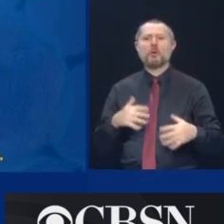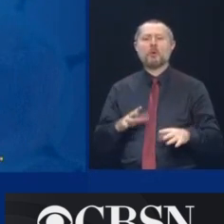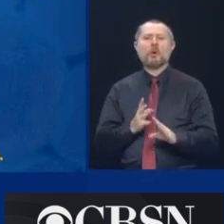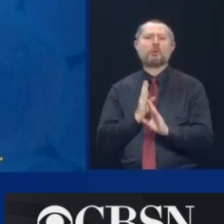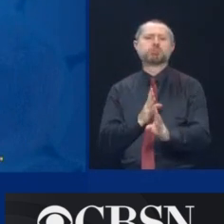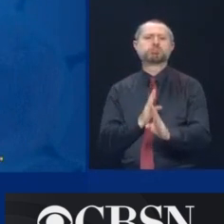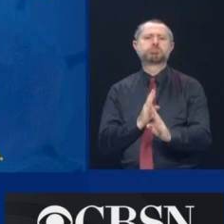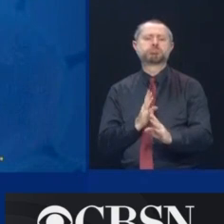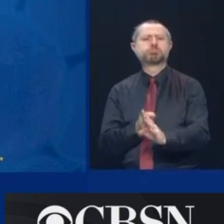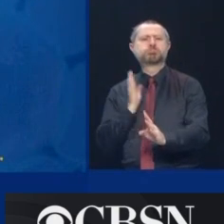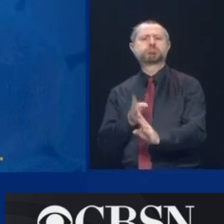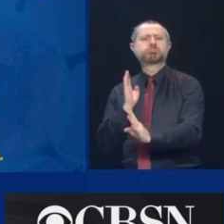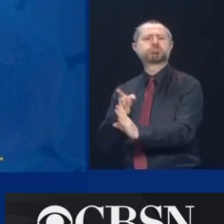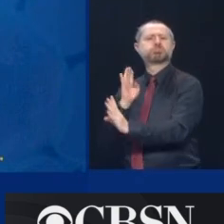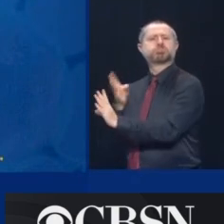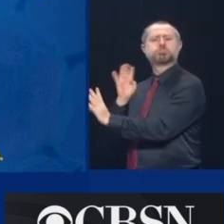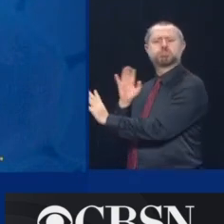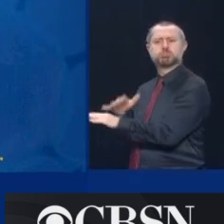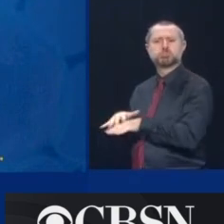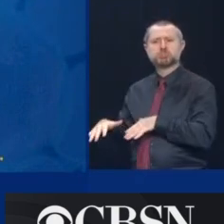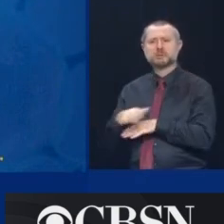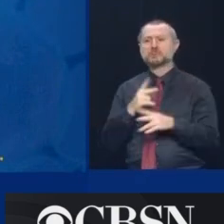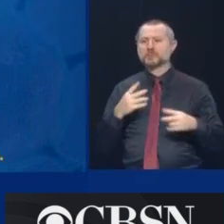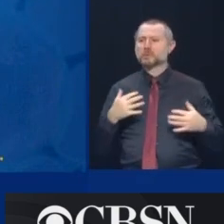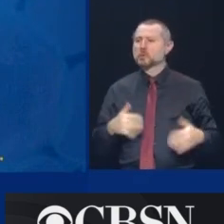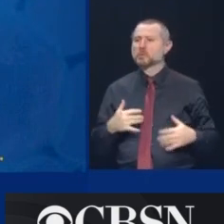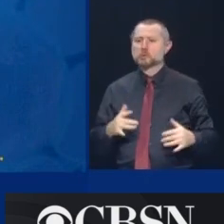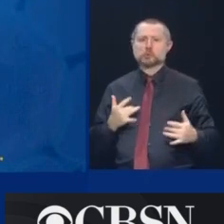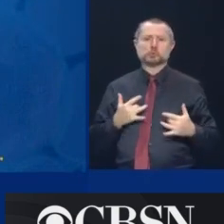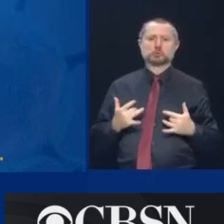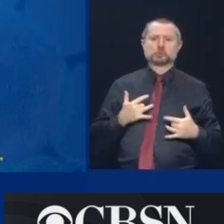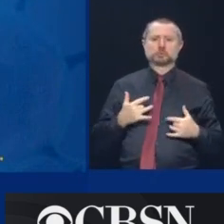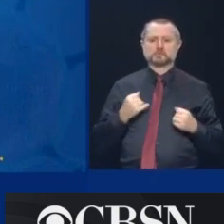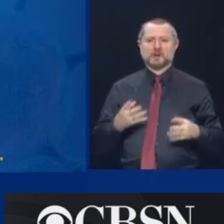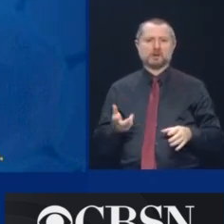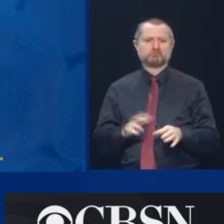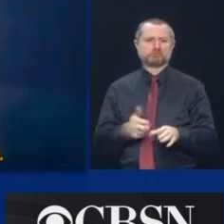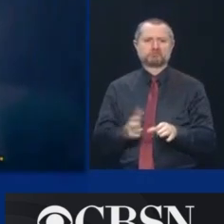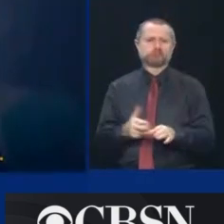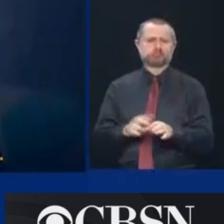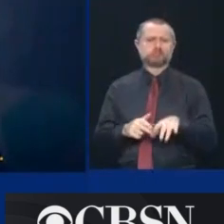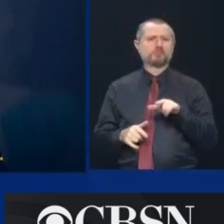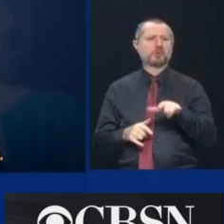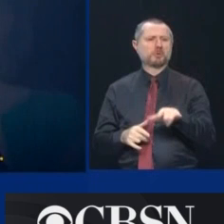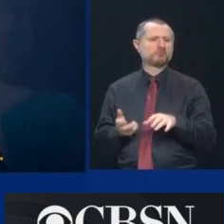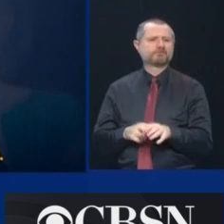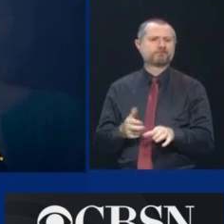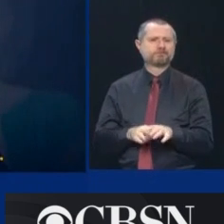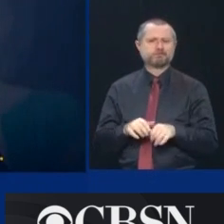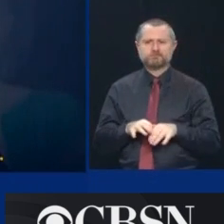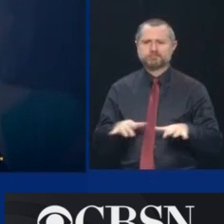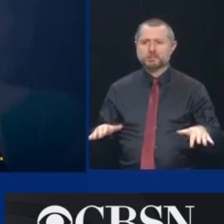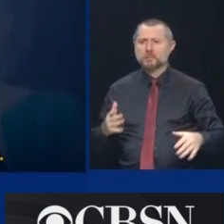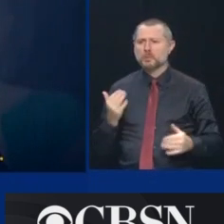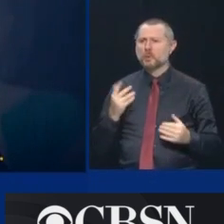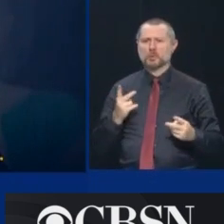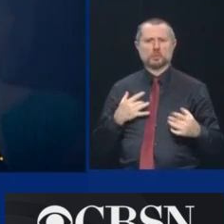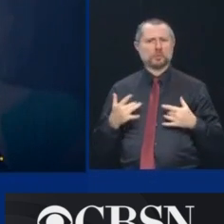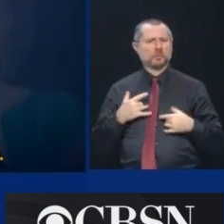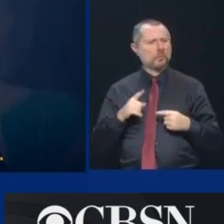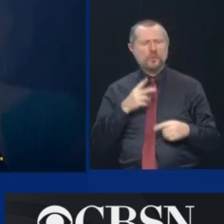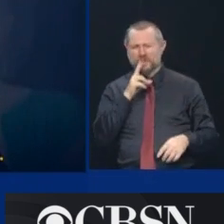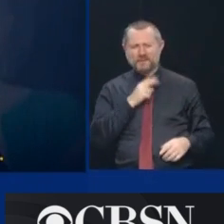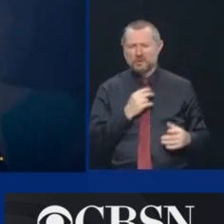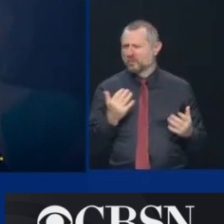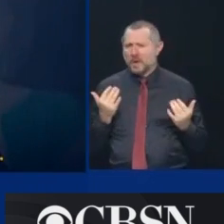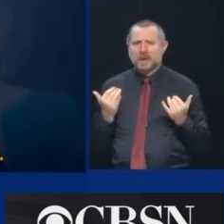concerned about the increase in airline traffic. Why is everybody worried about Thanksgiving? Because we